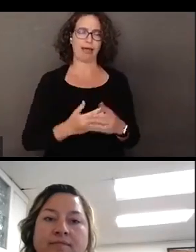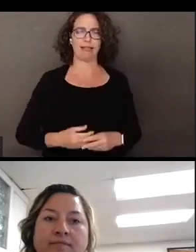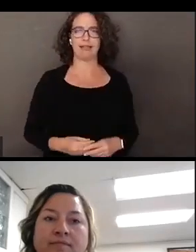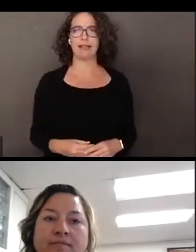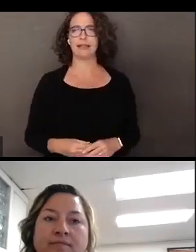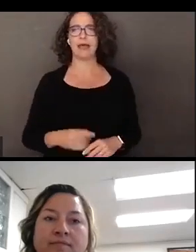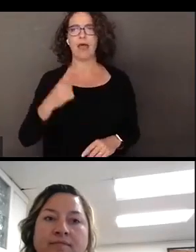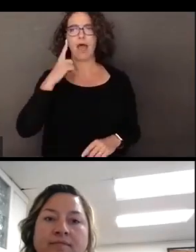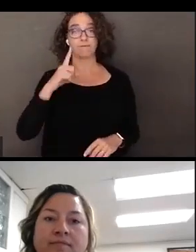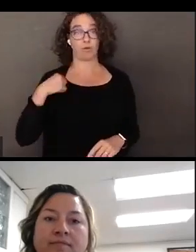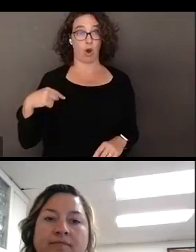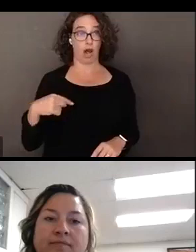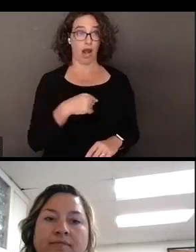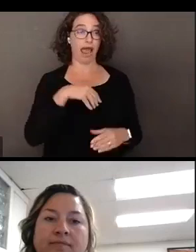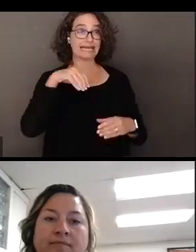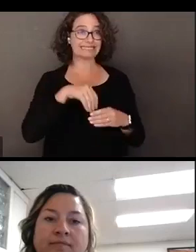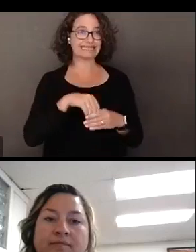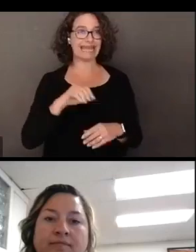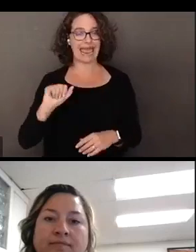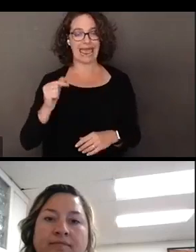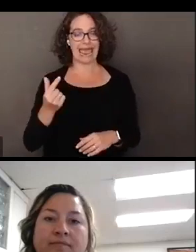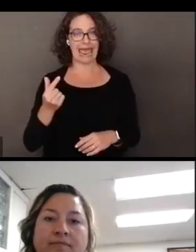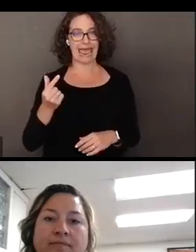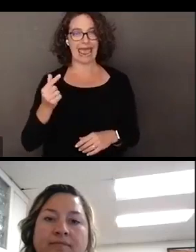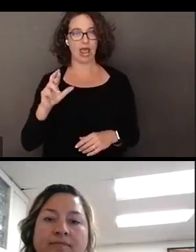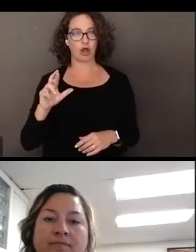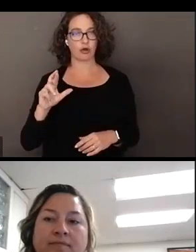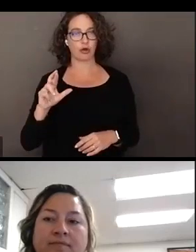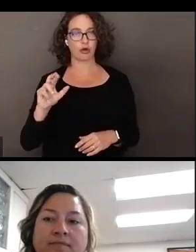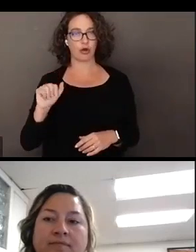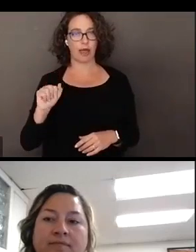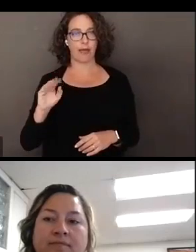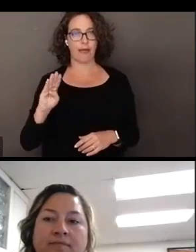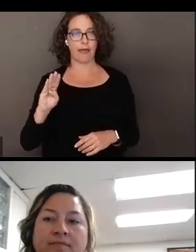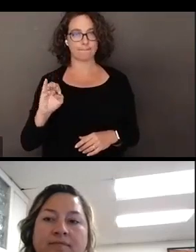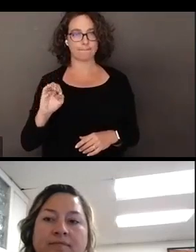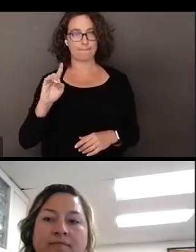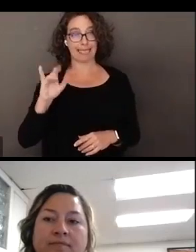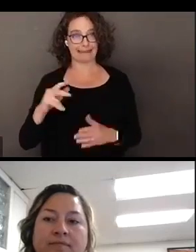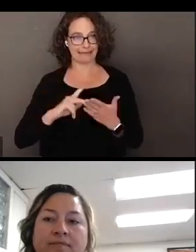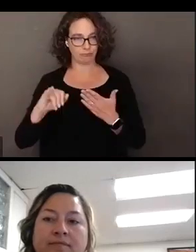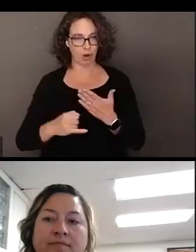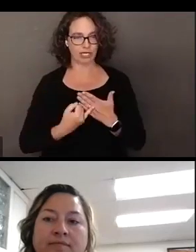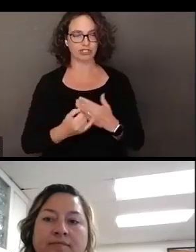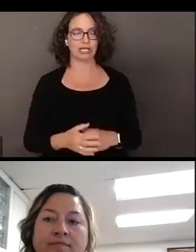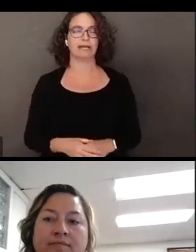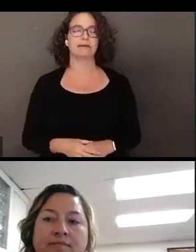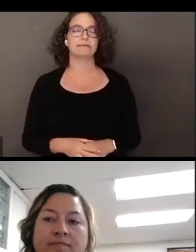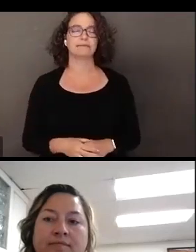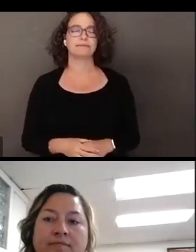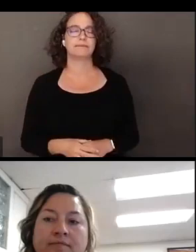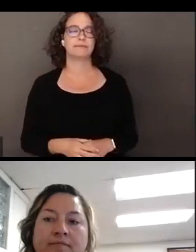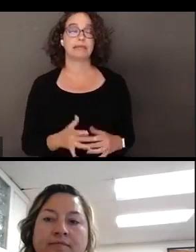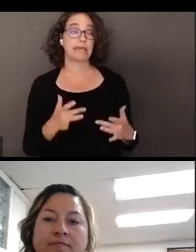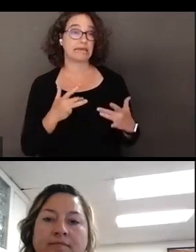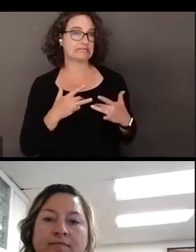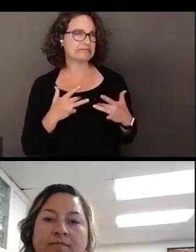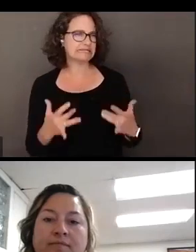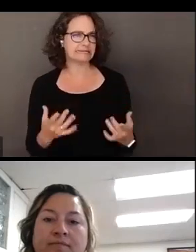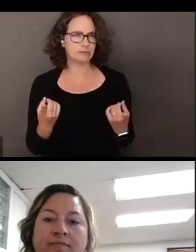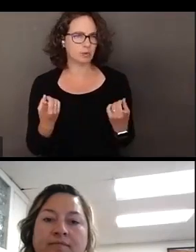For us within the AgrAbility project, typically what we'll do is